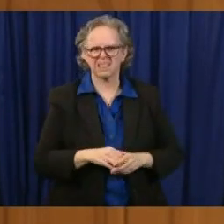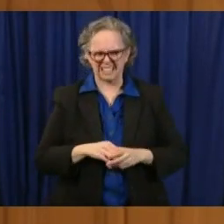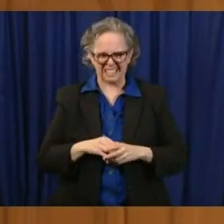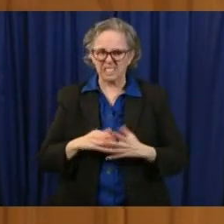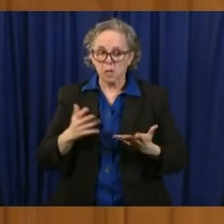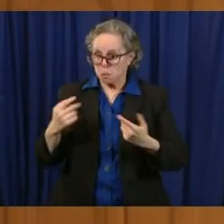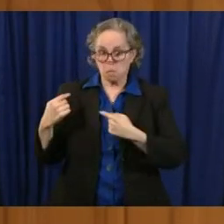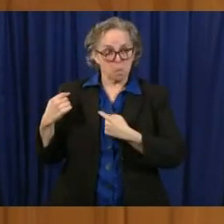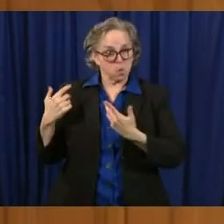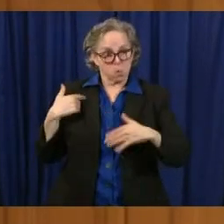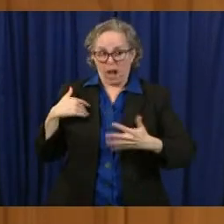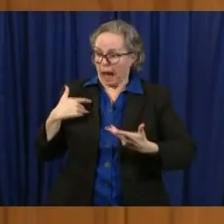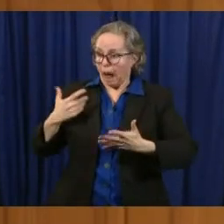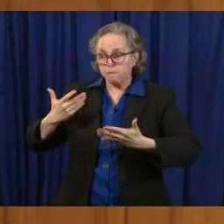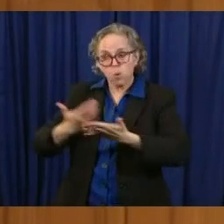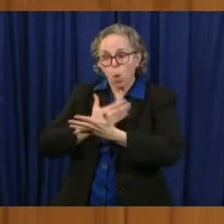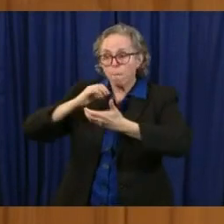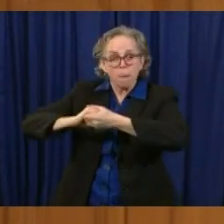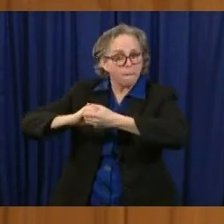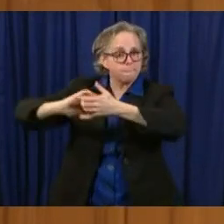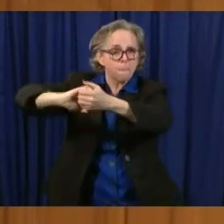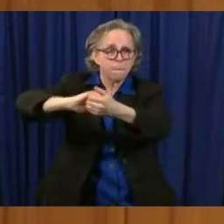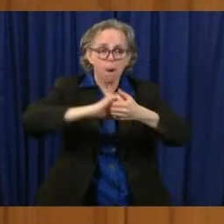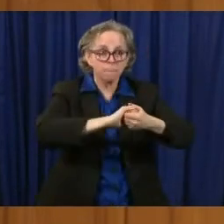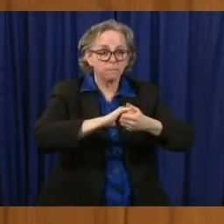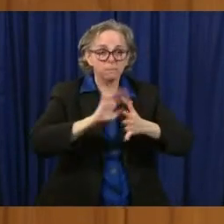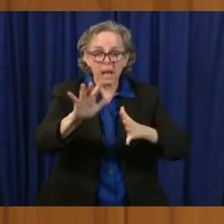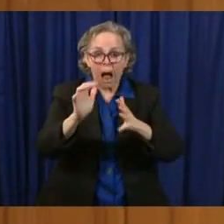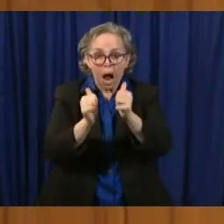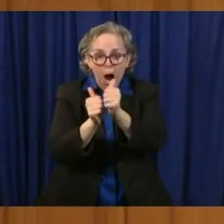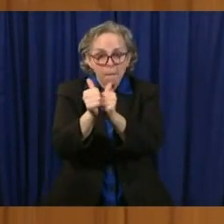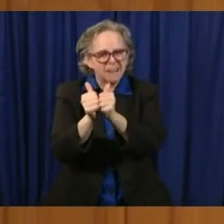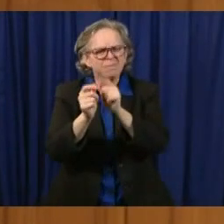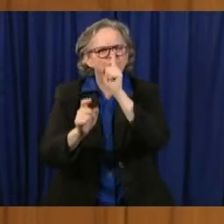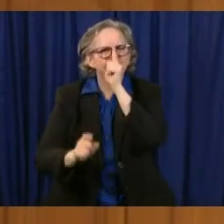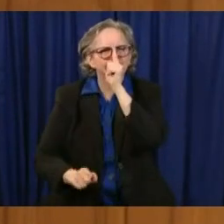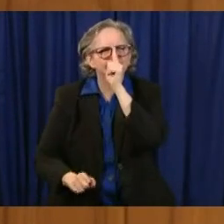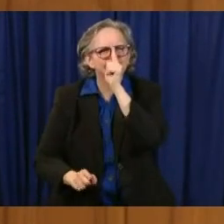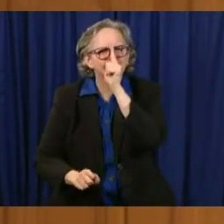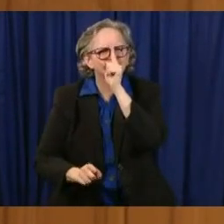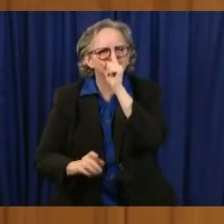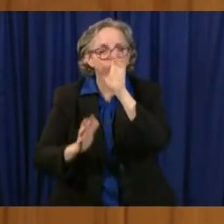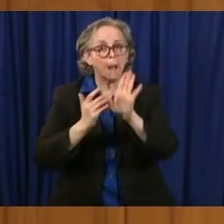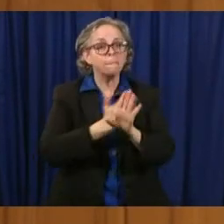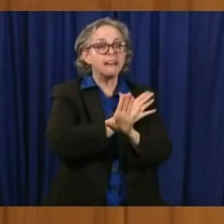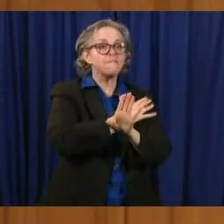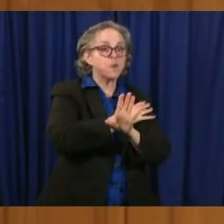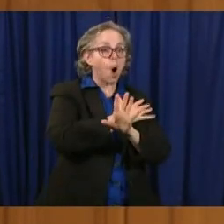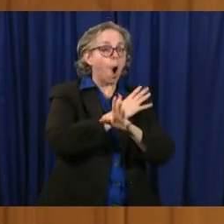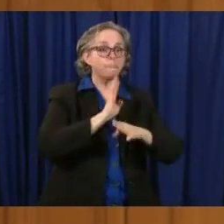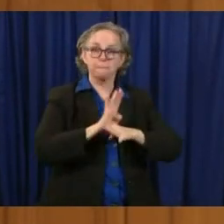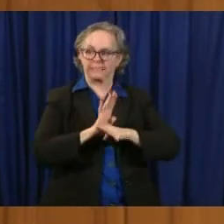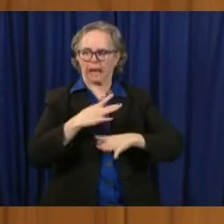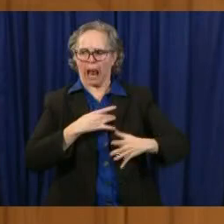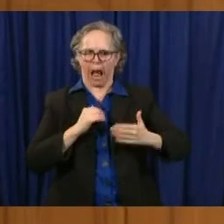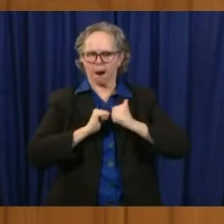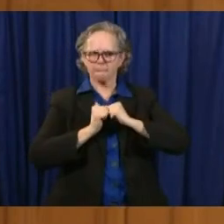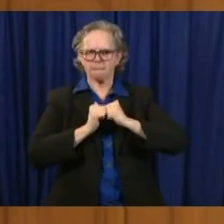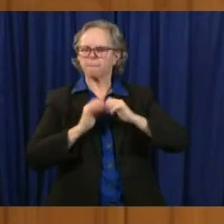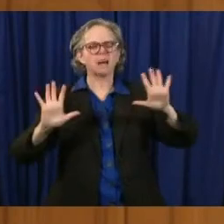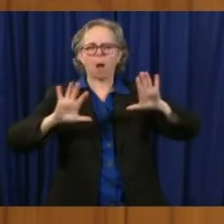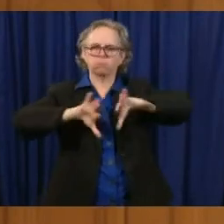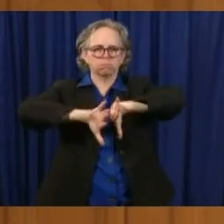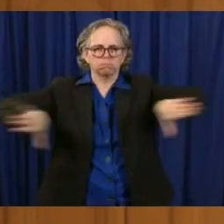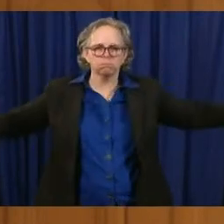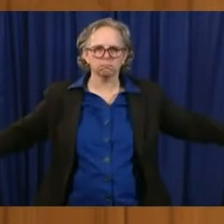not competing. These are not competing businesses like they might have been in an era before this. Everyone is all hands on deck, working as best